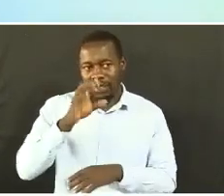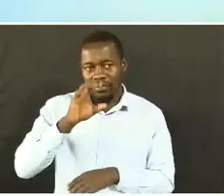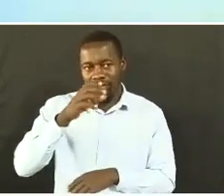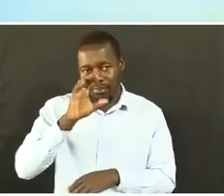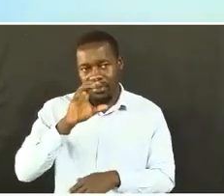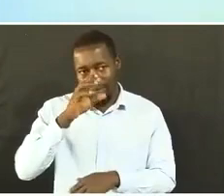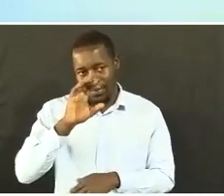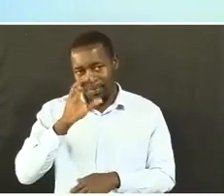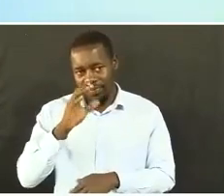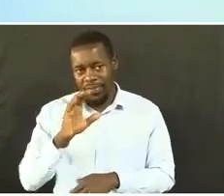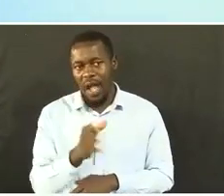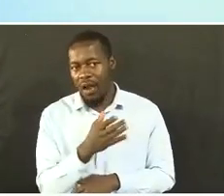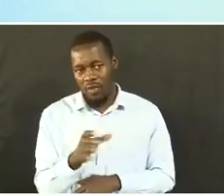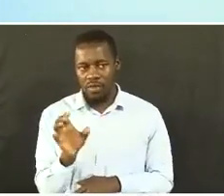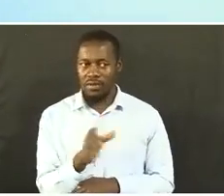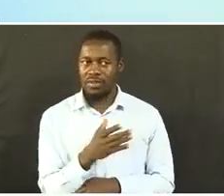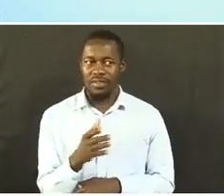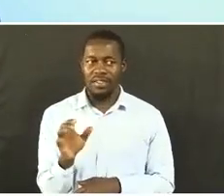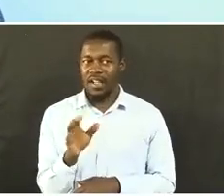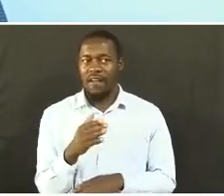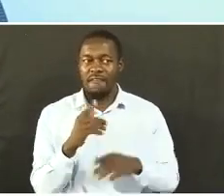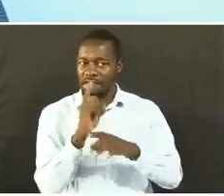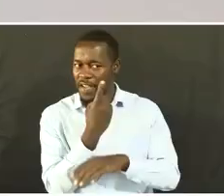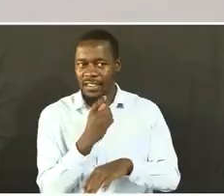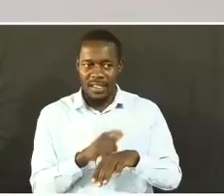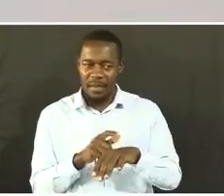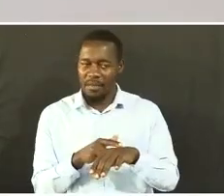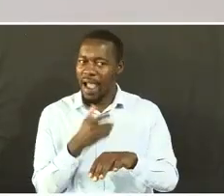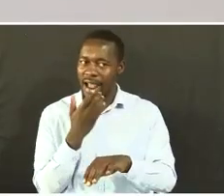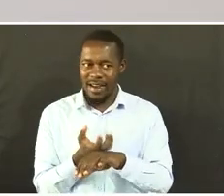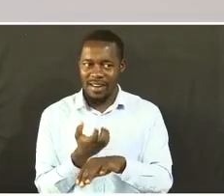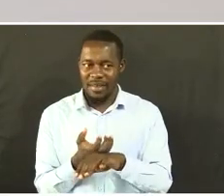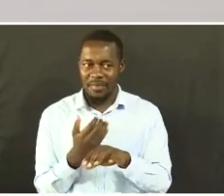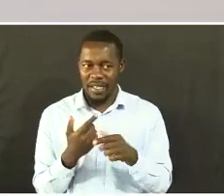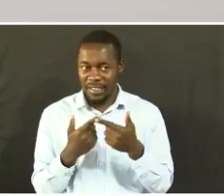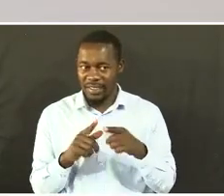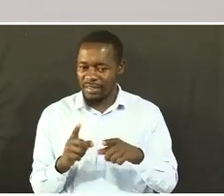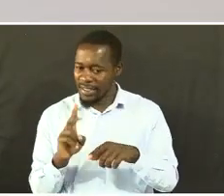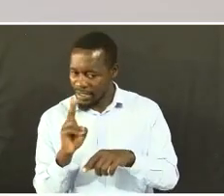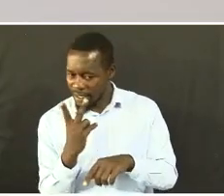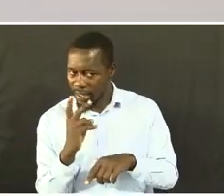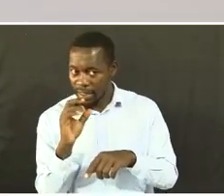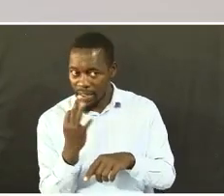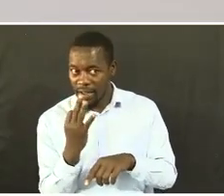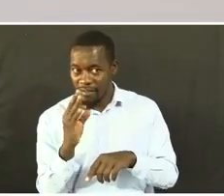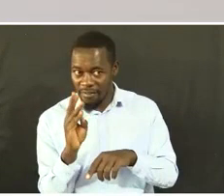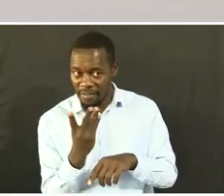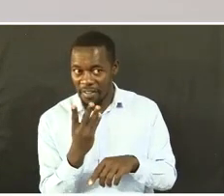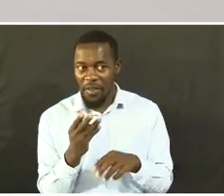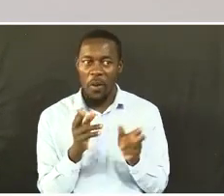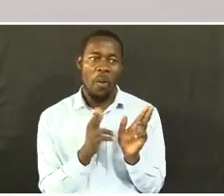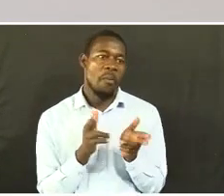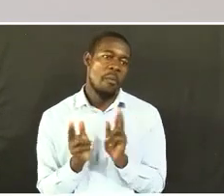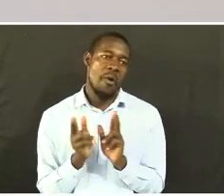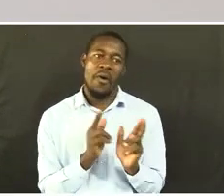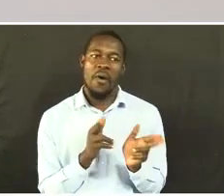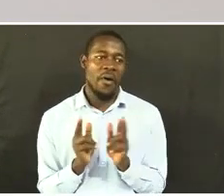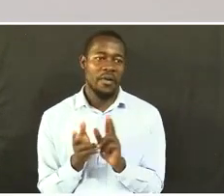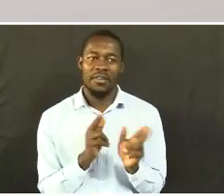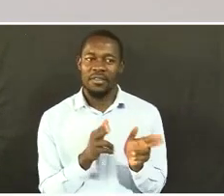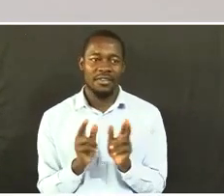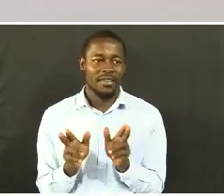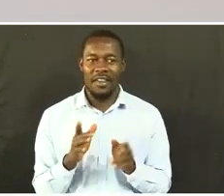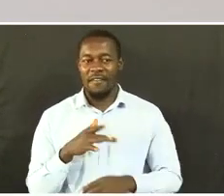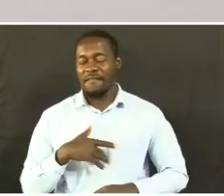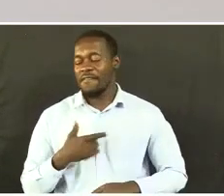the drug and they feel bad when they do not take it. And so the user now slowly becomes an addict, meaning that they require it